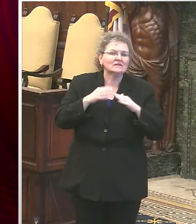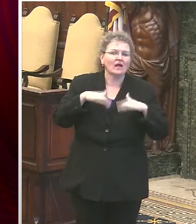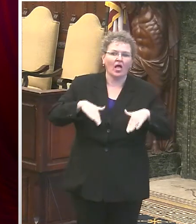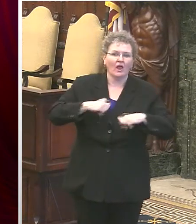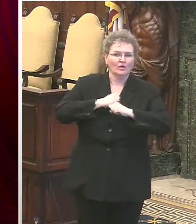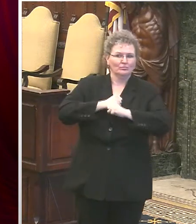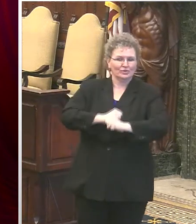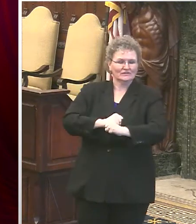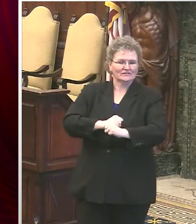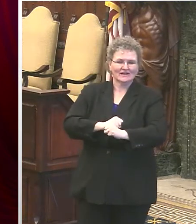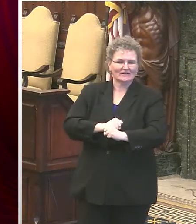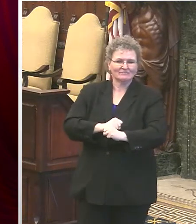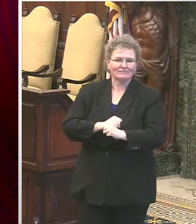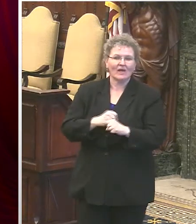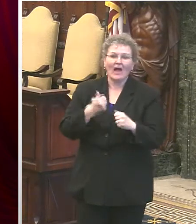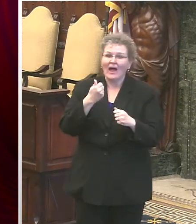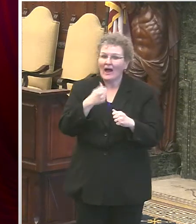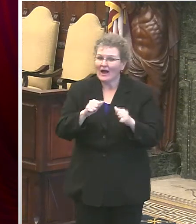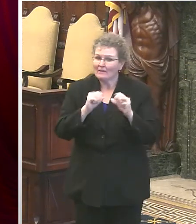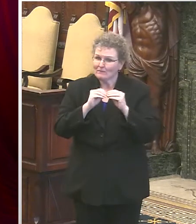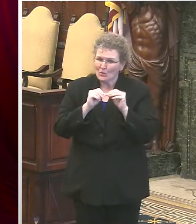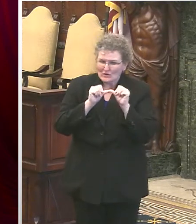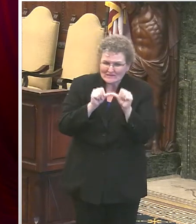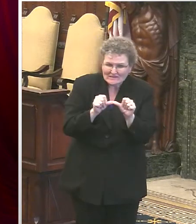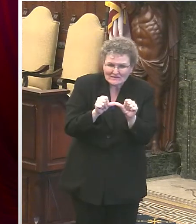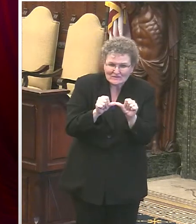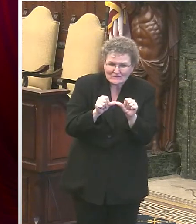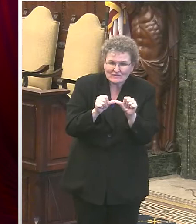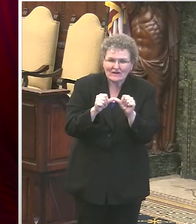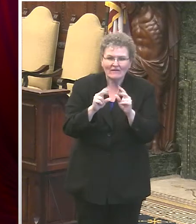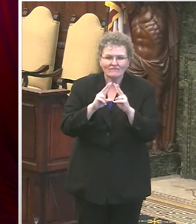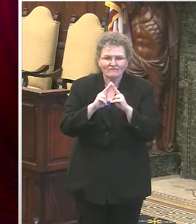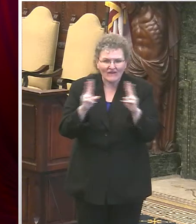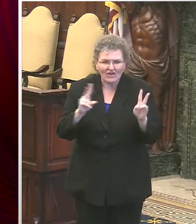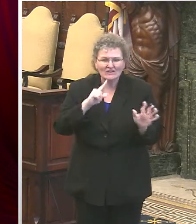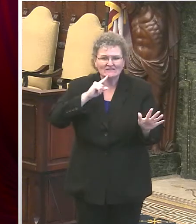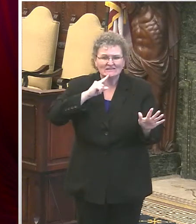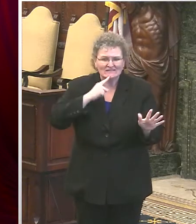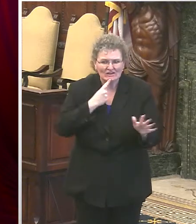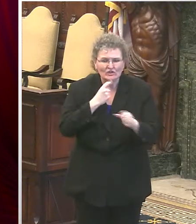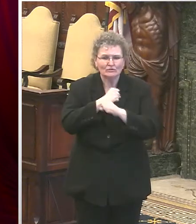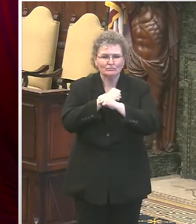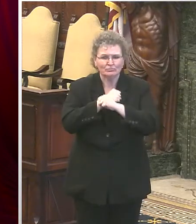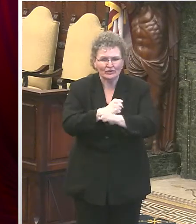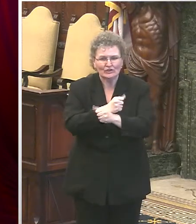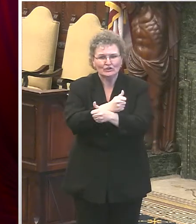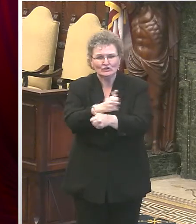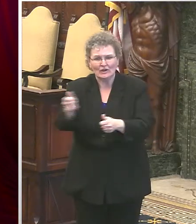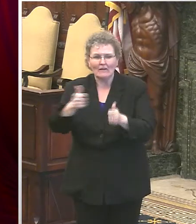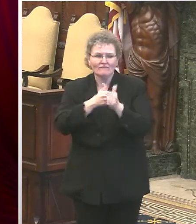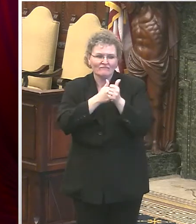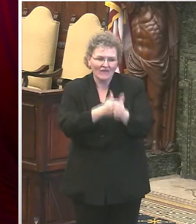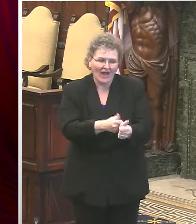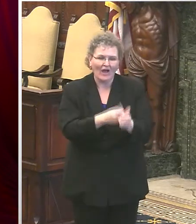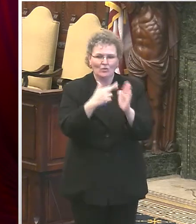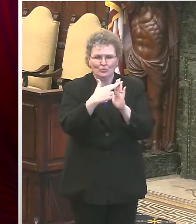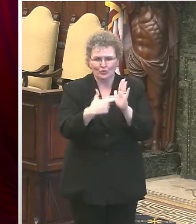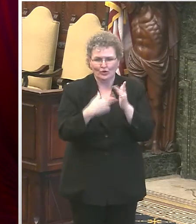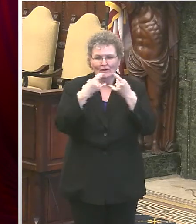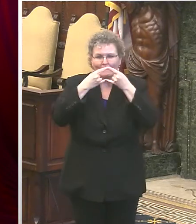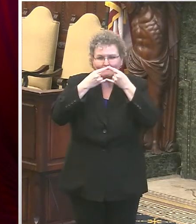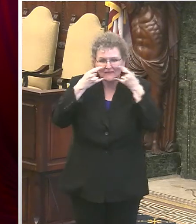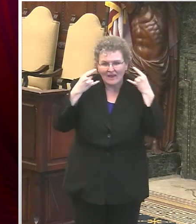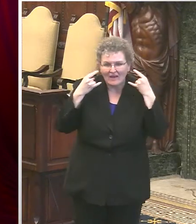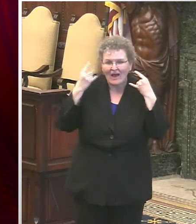epidemic. Everyone should continue to take coronavirus very seriously. What that means is wear your mask whenever you're on everyone,